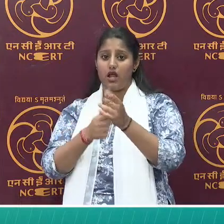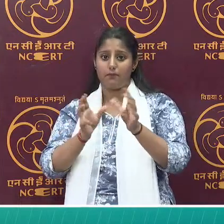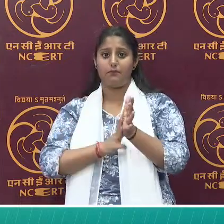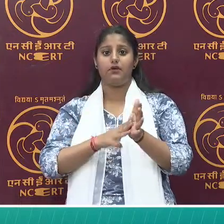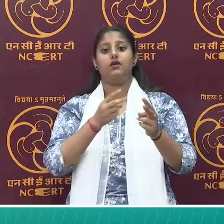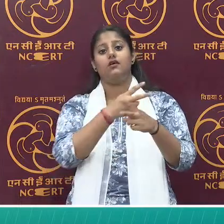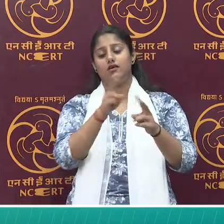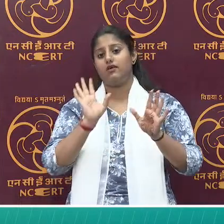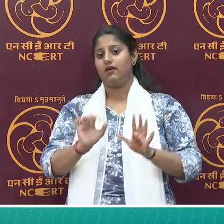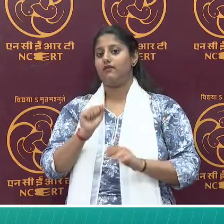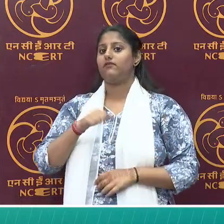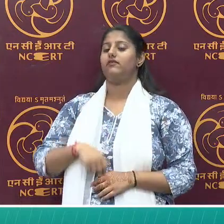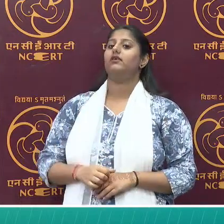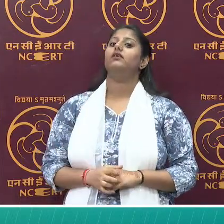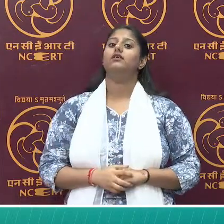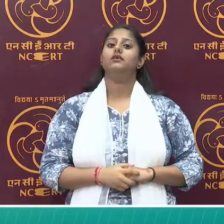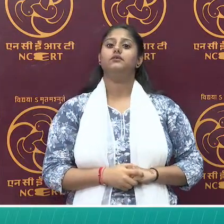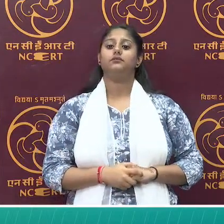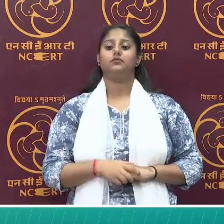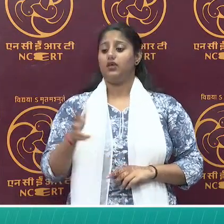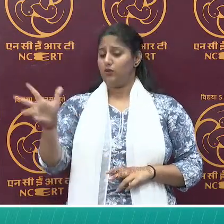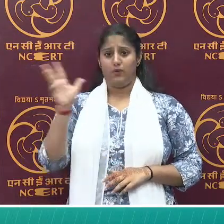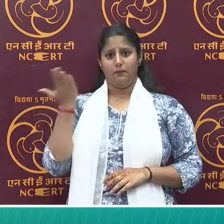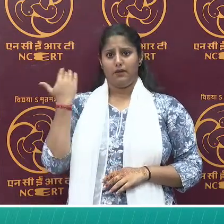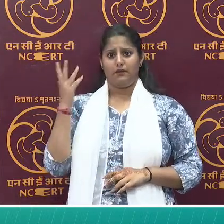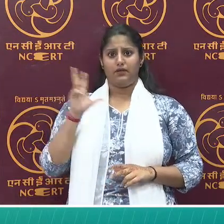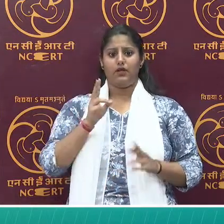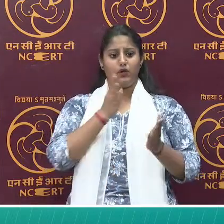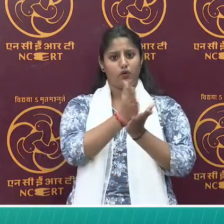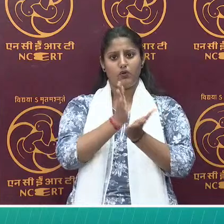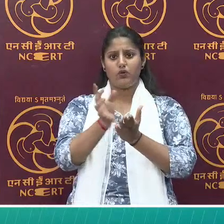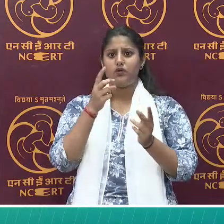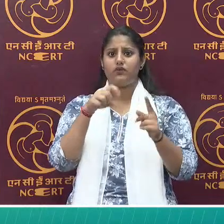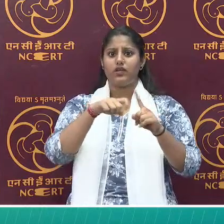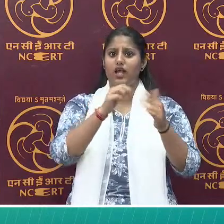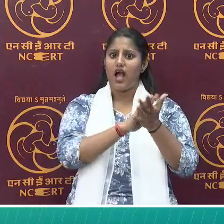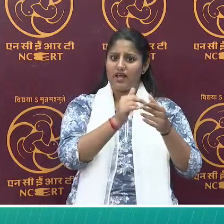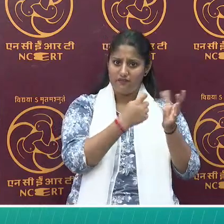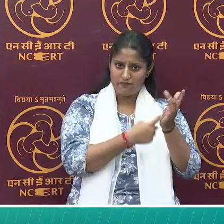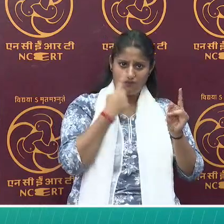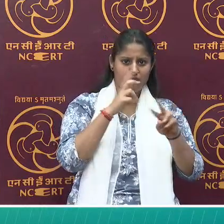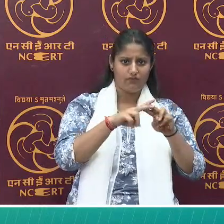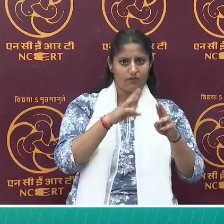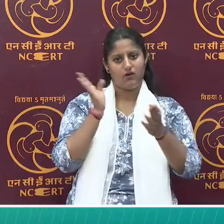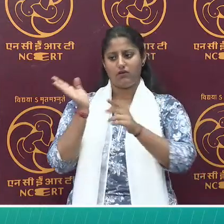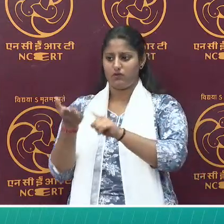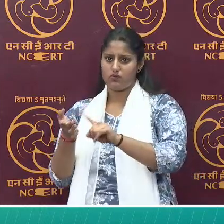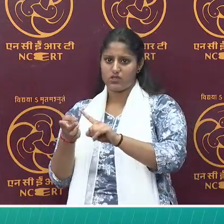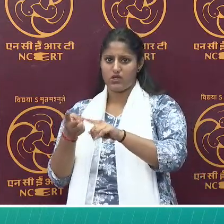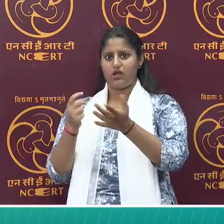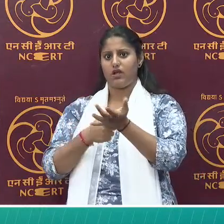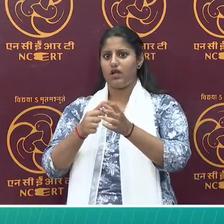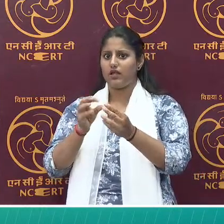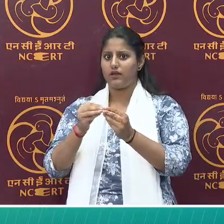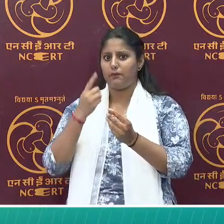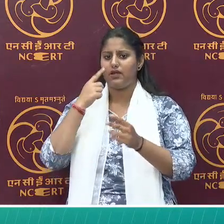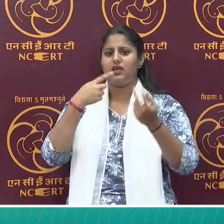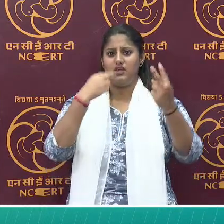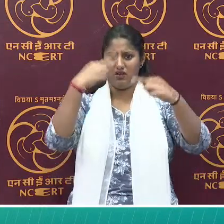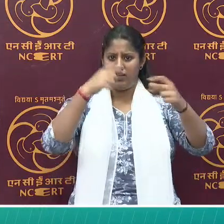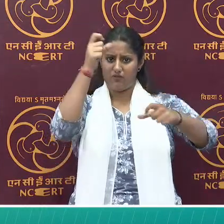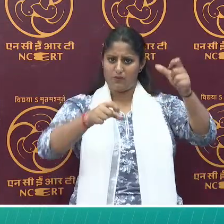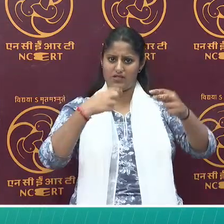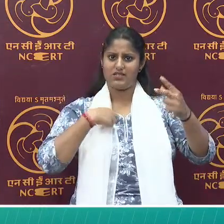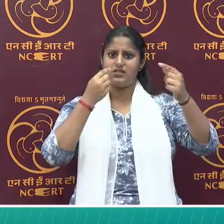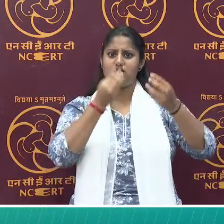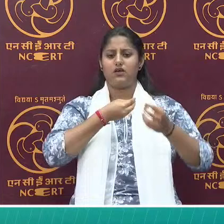Wonderful. So, ma'am, just now you told us about two types of crops, Kharif and Rabi. Here, viewers, I would like to request you to